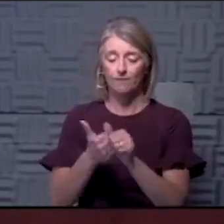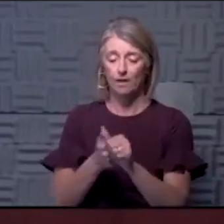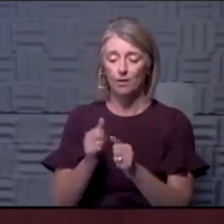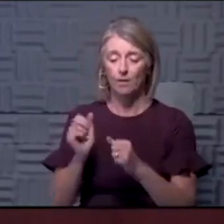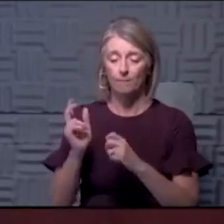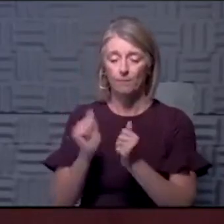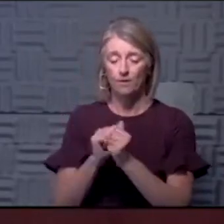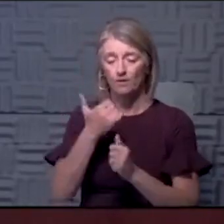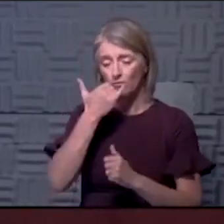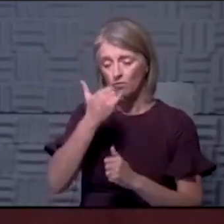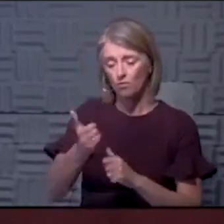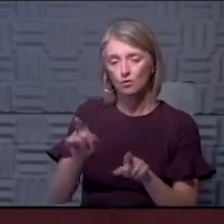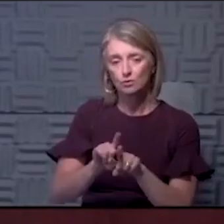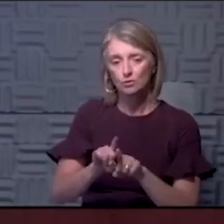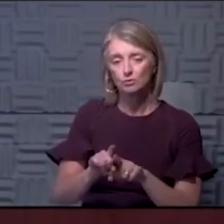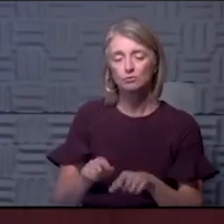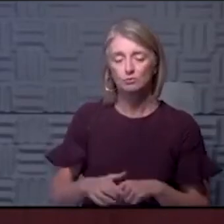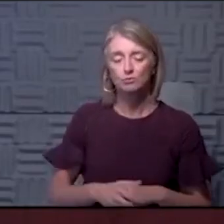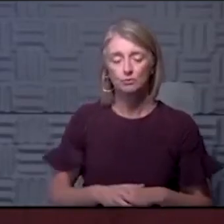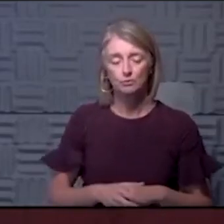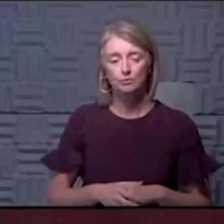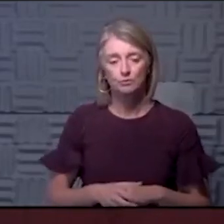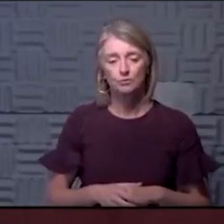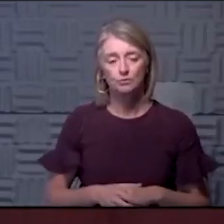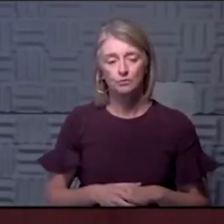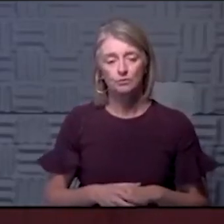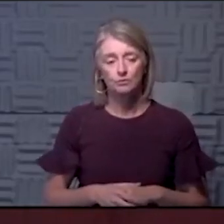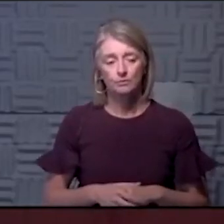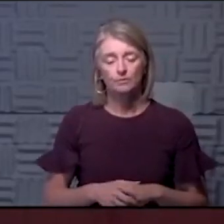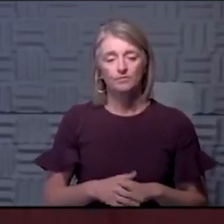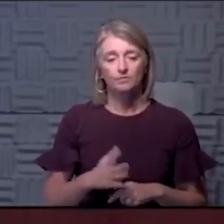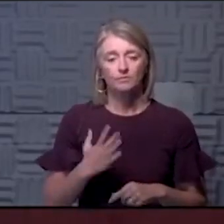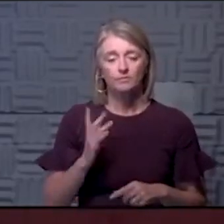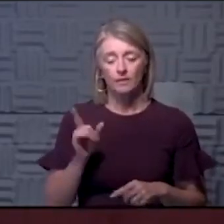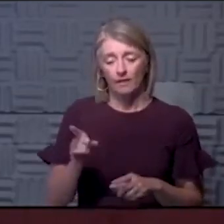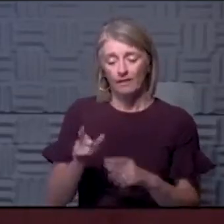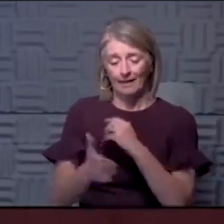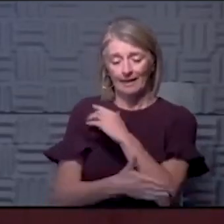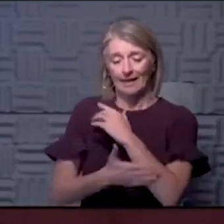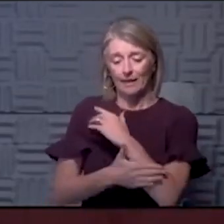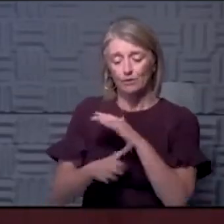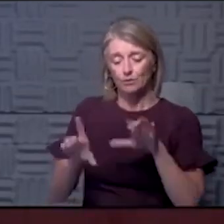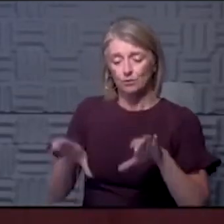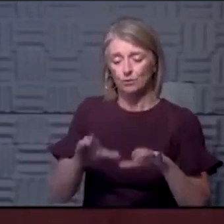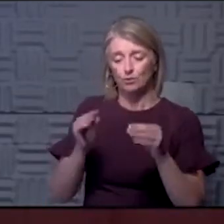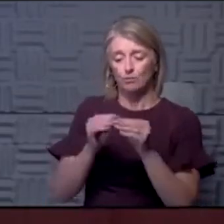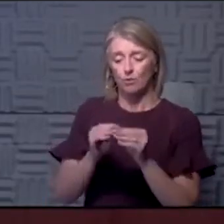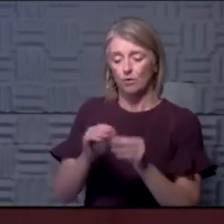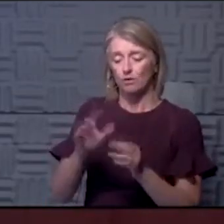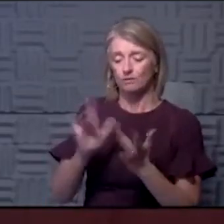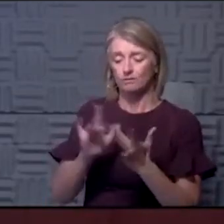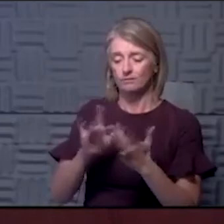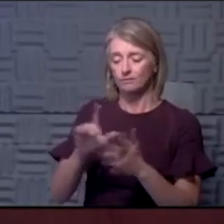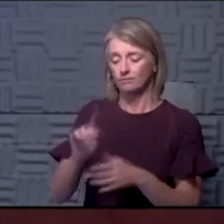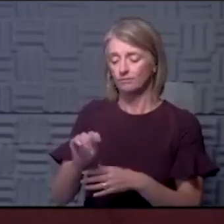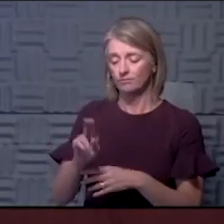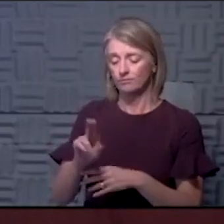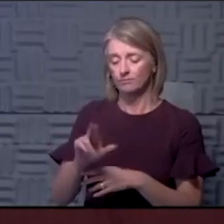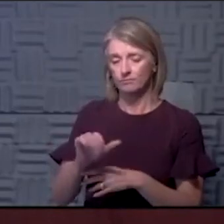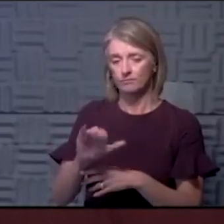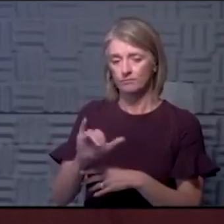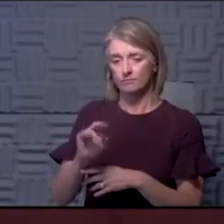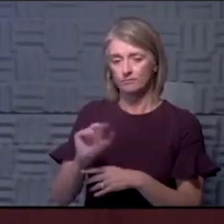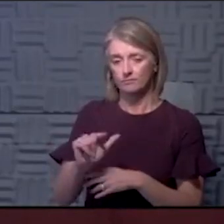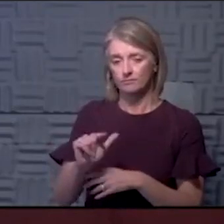few days later. They get the information a little bit later, and they will do more directed contact tracing, but we try to do a preliminary step at the